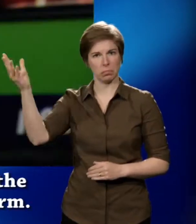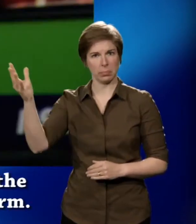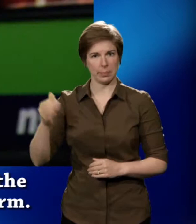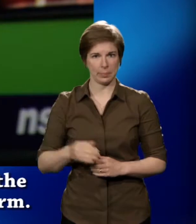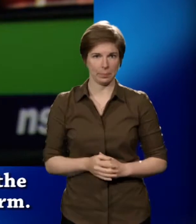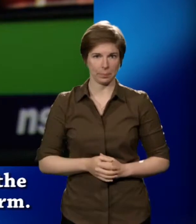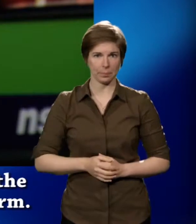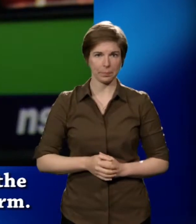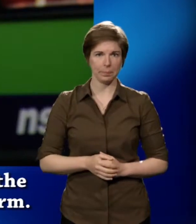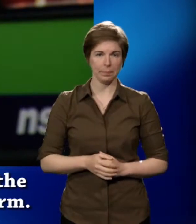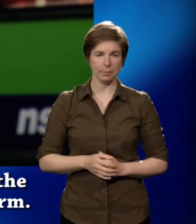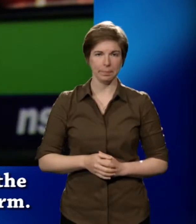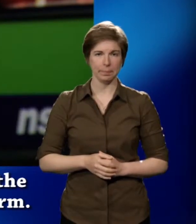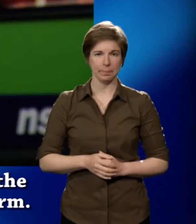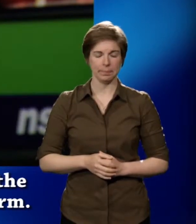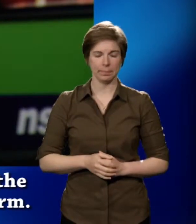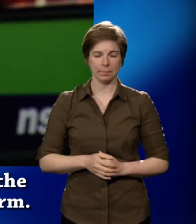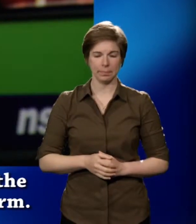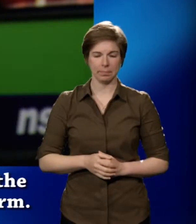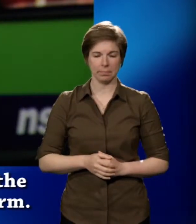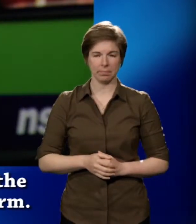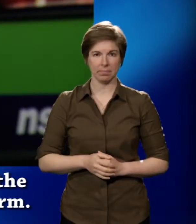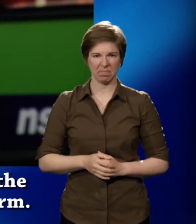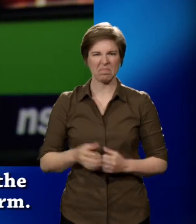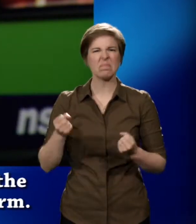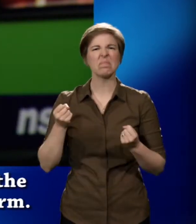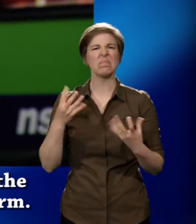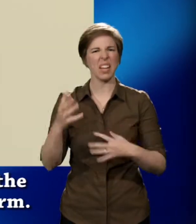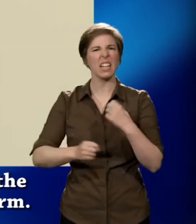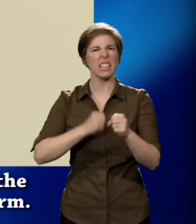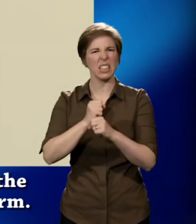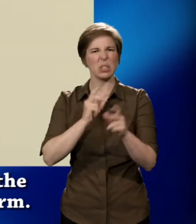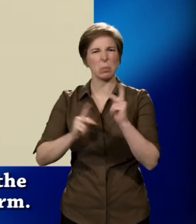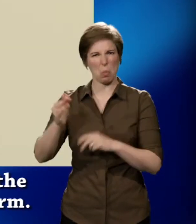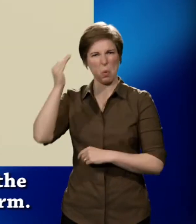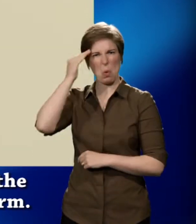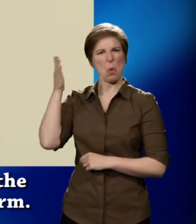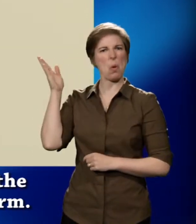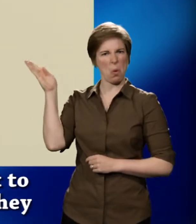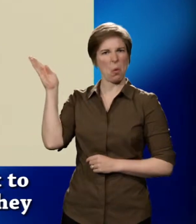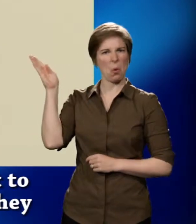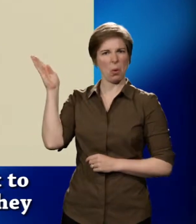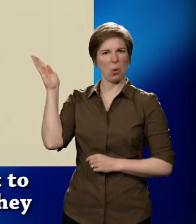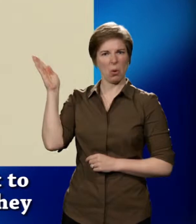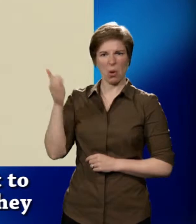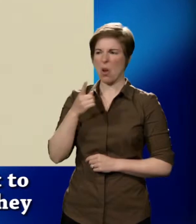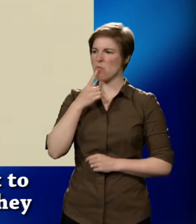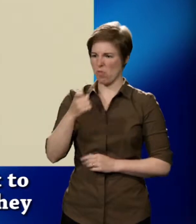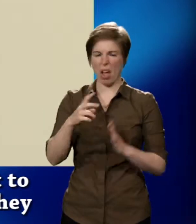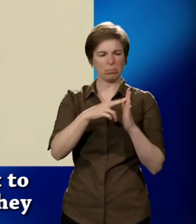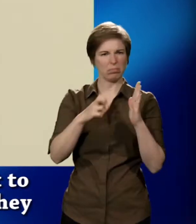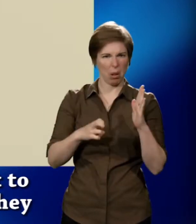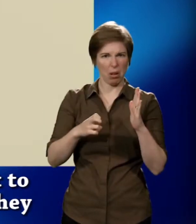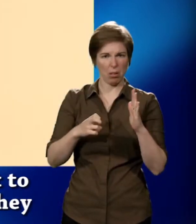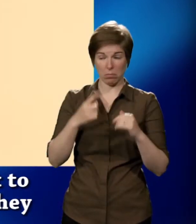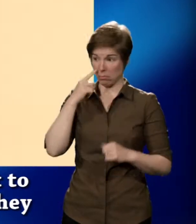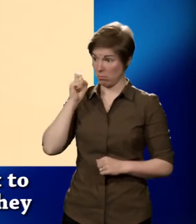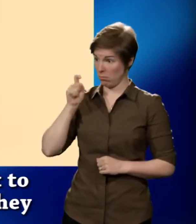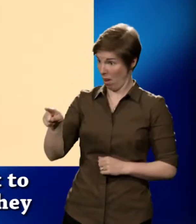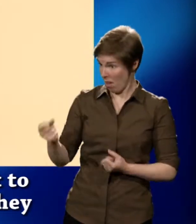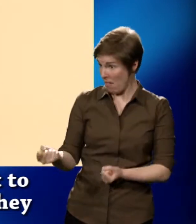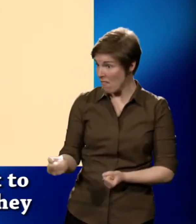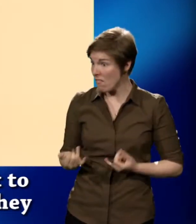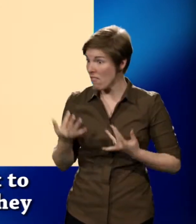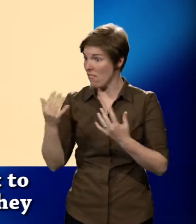safe. For the many years, we're familiar with the red pull stations to activate a fire alarm. So we empower